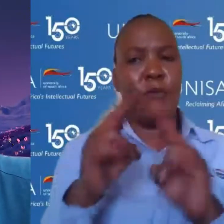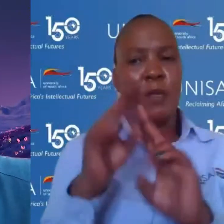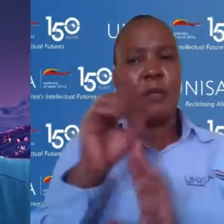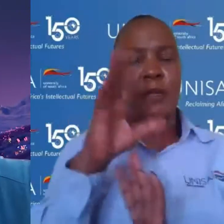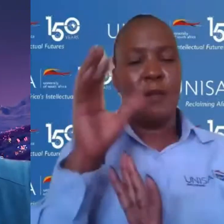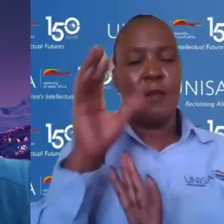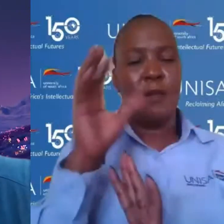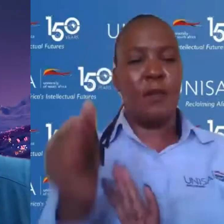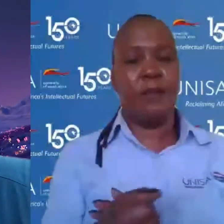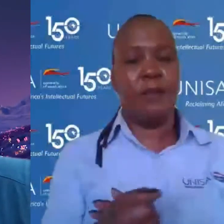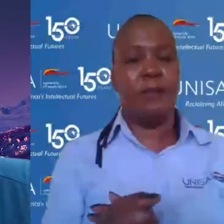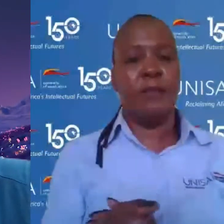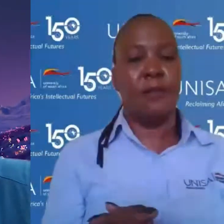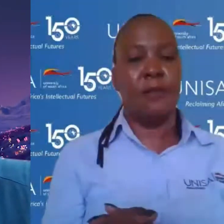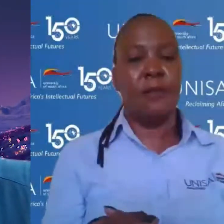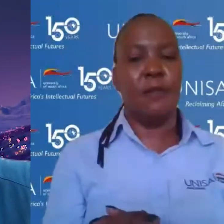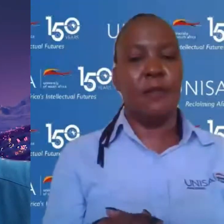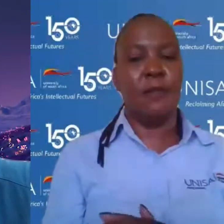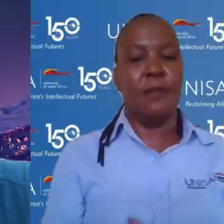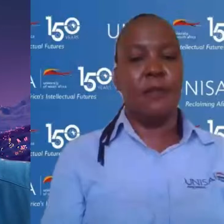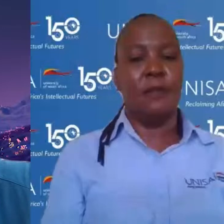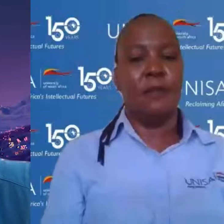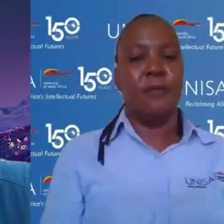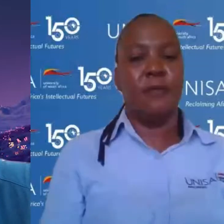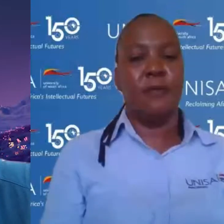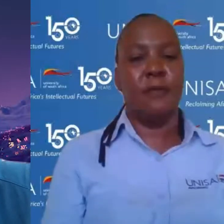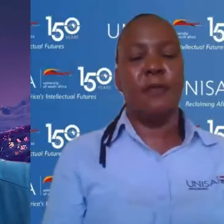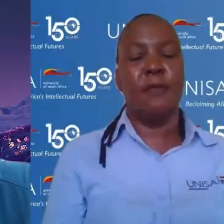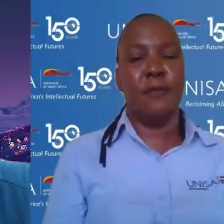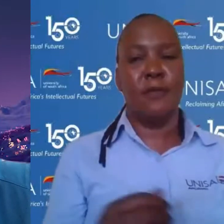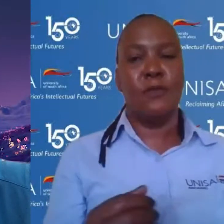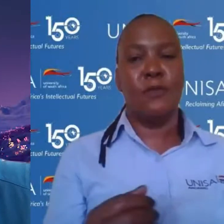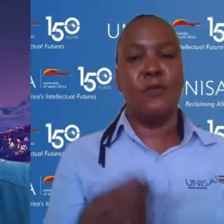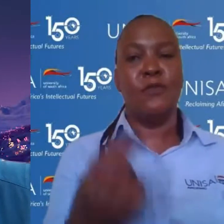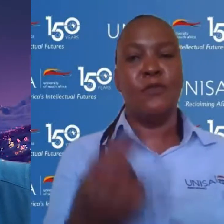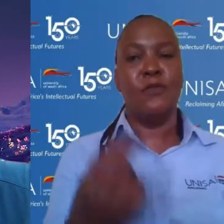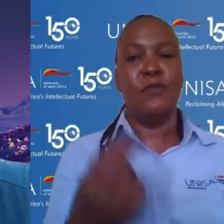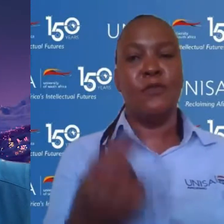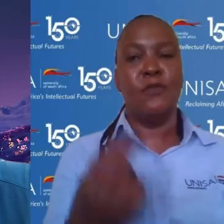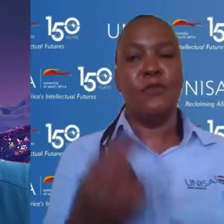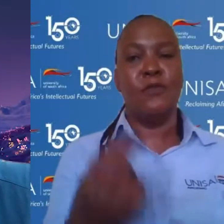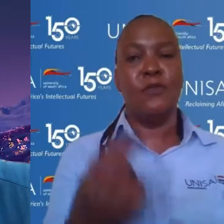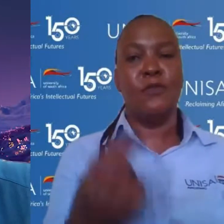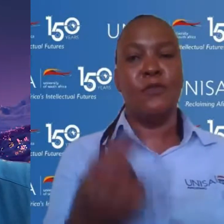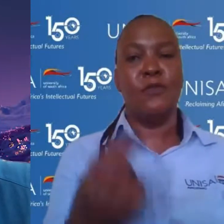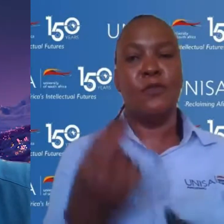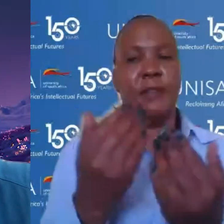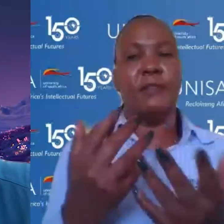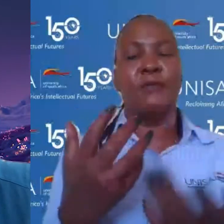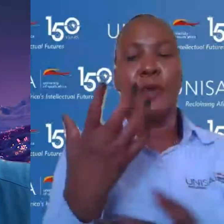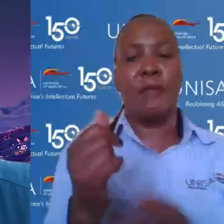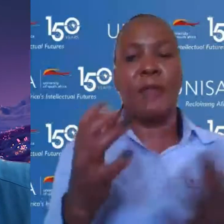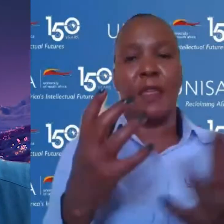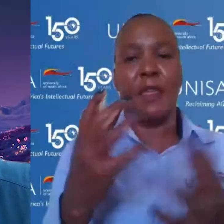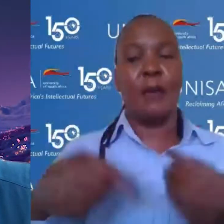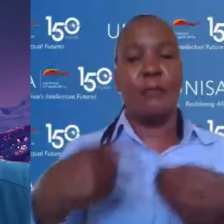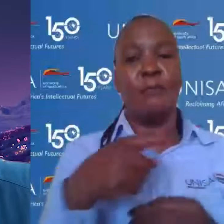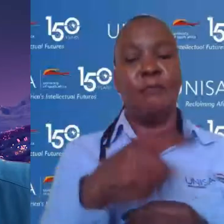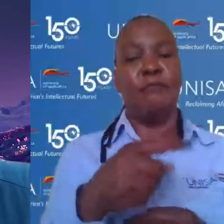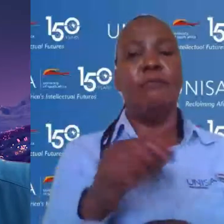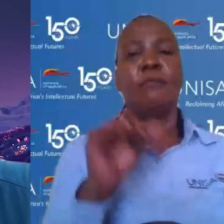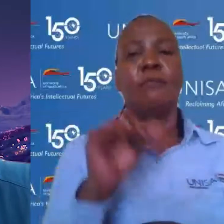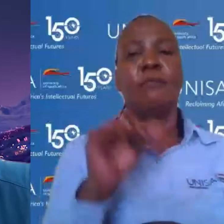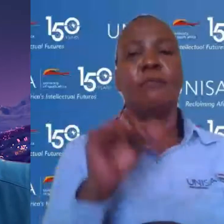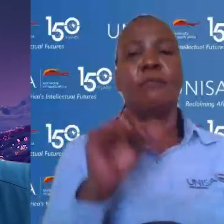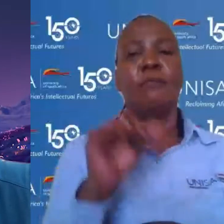UNISA cares, and you have seen so far how much care we have. So is the mobile data